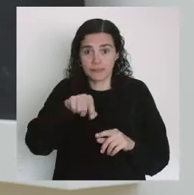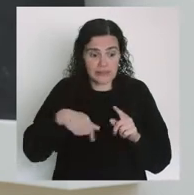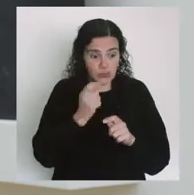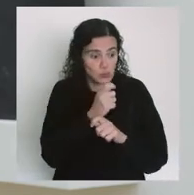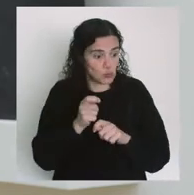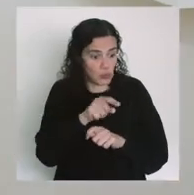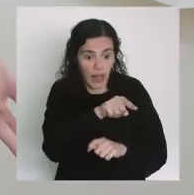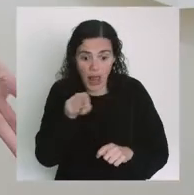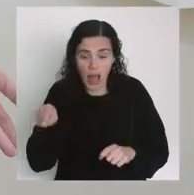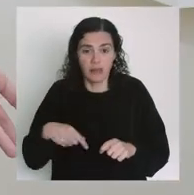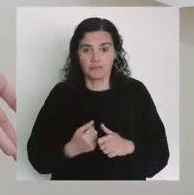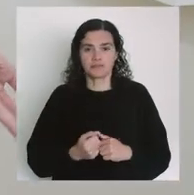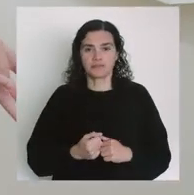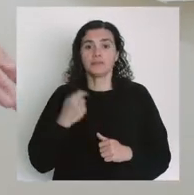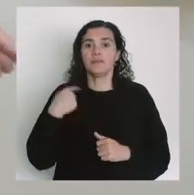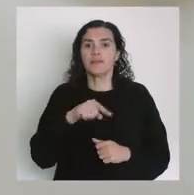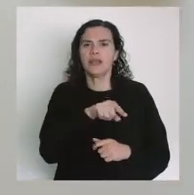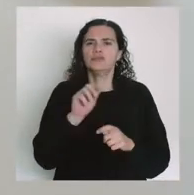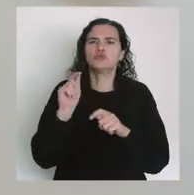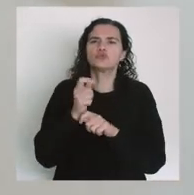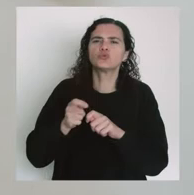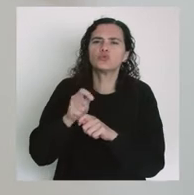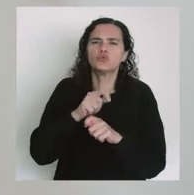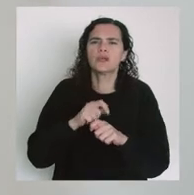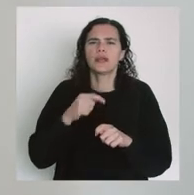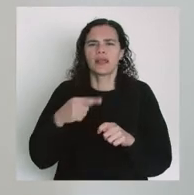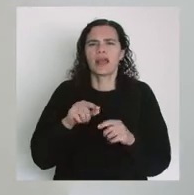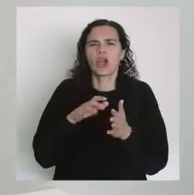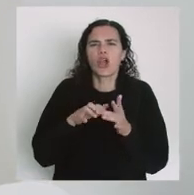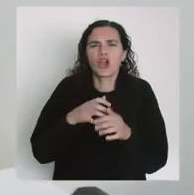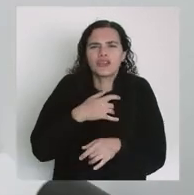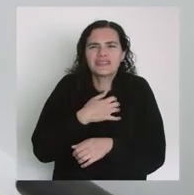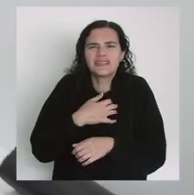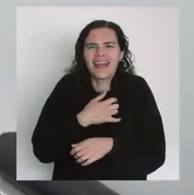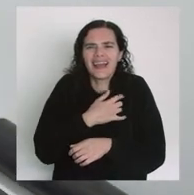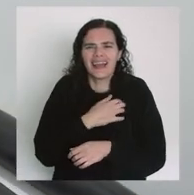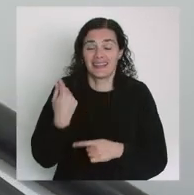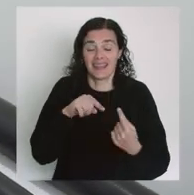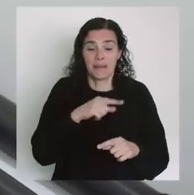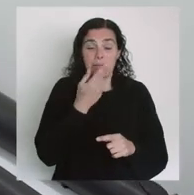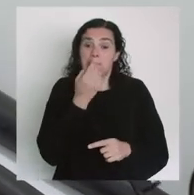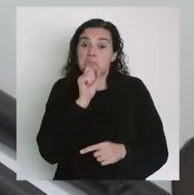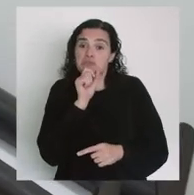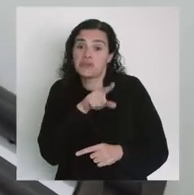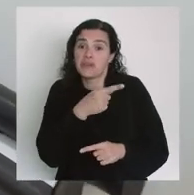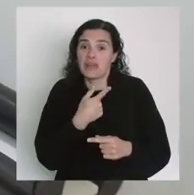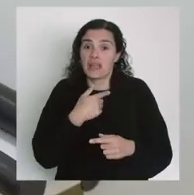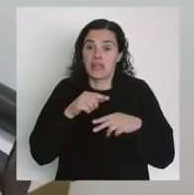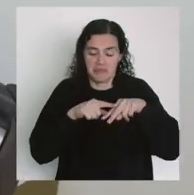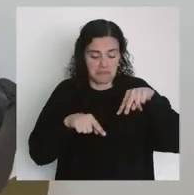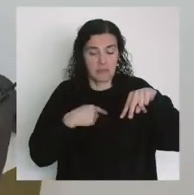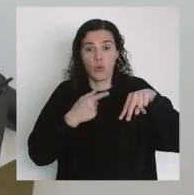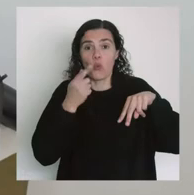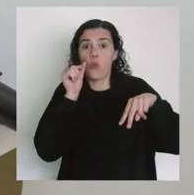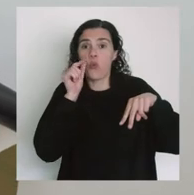hall of sculpture. Here you have this sculpture called It Tickles, where maybe that the legs of the